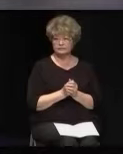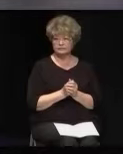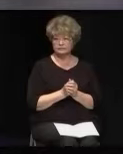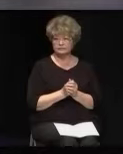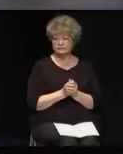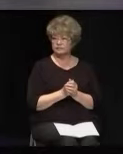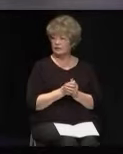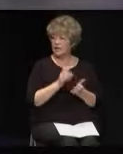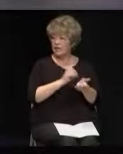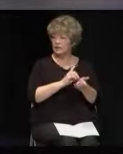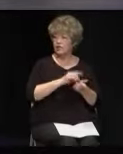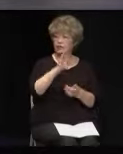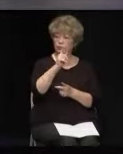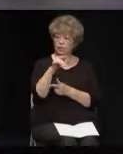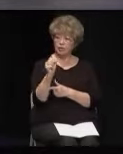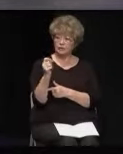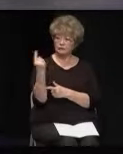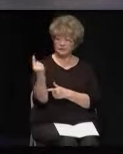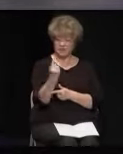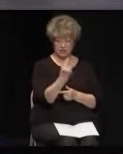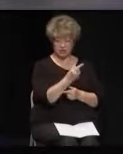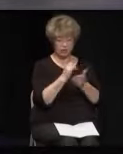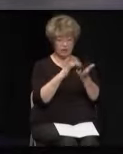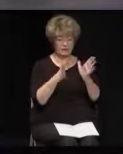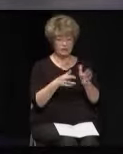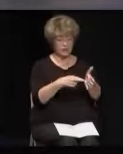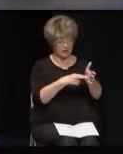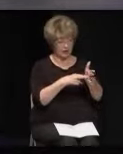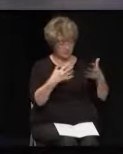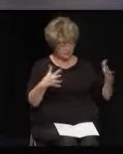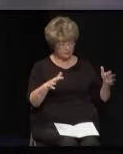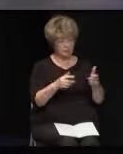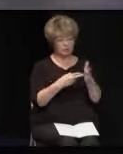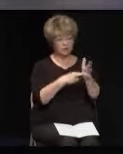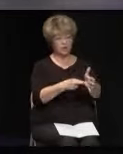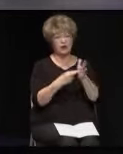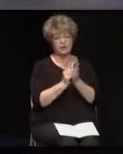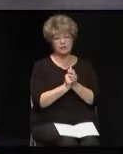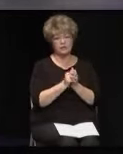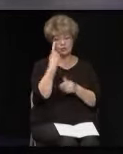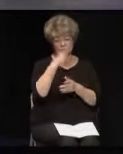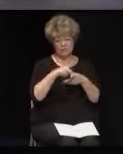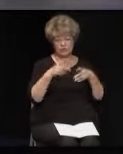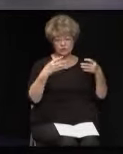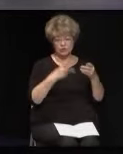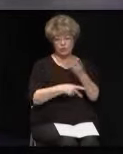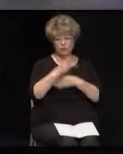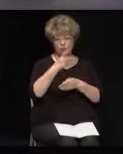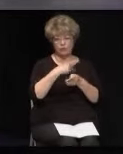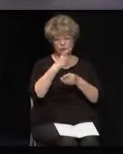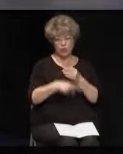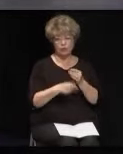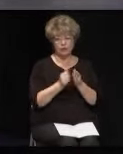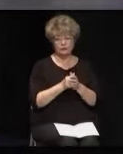Dr. Bullock, each of these students have completed all requirements in a degree or certificate program. It is with great